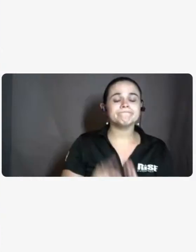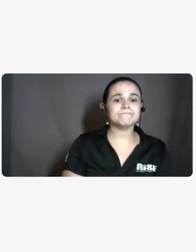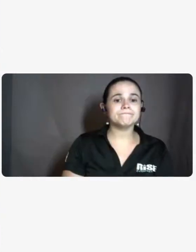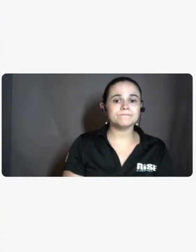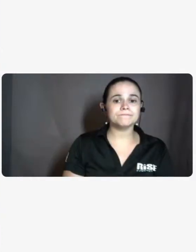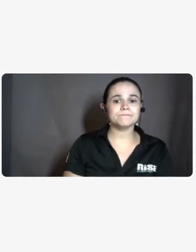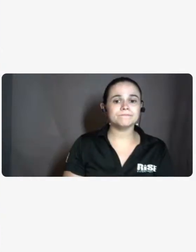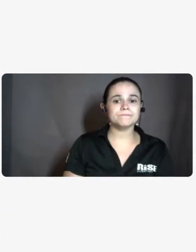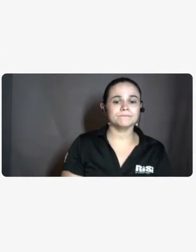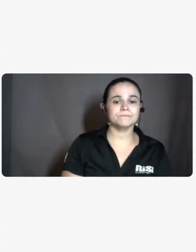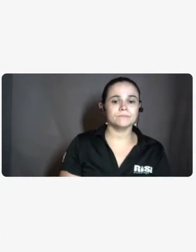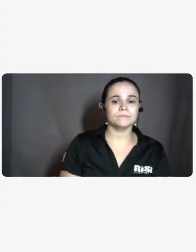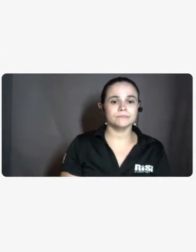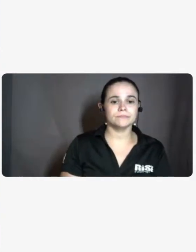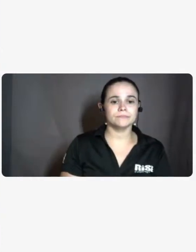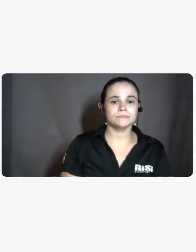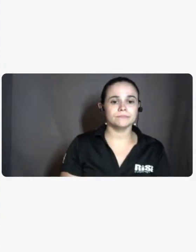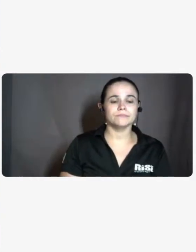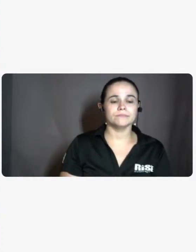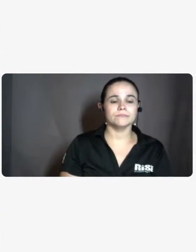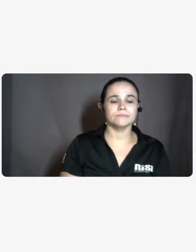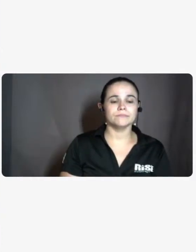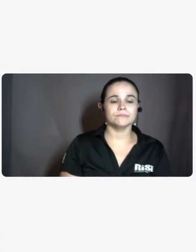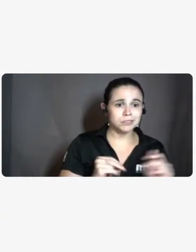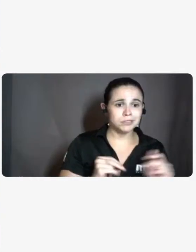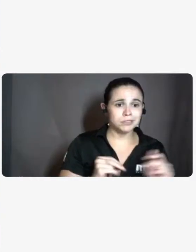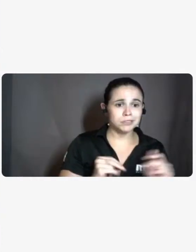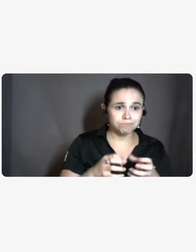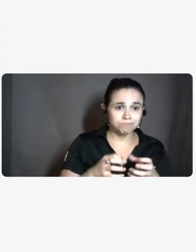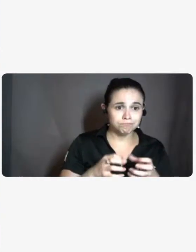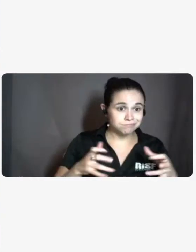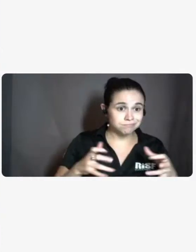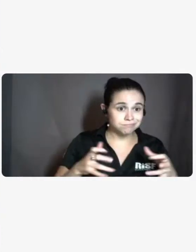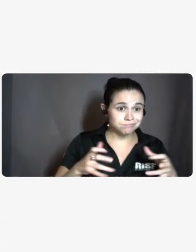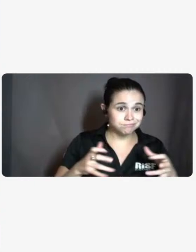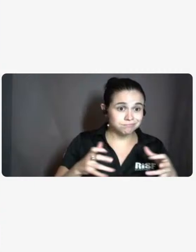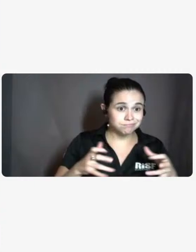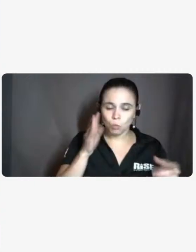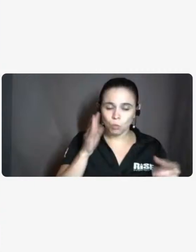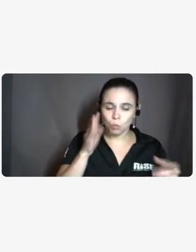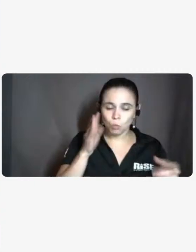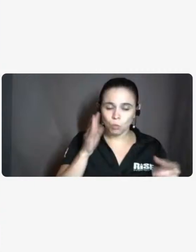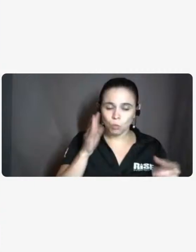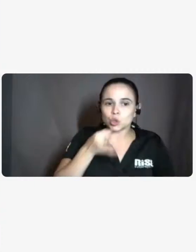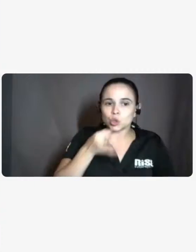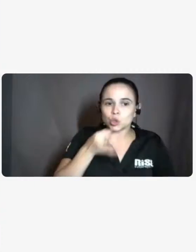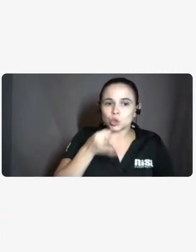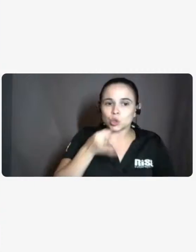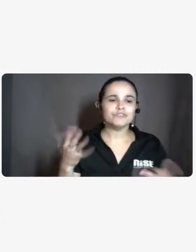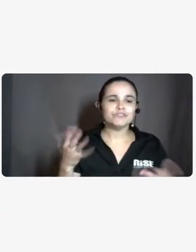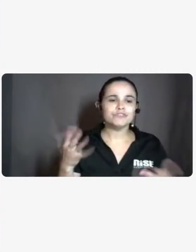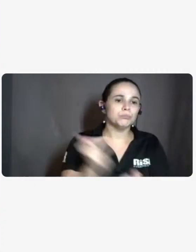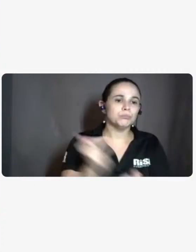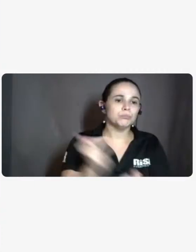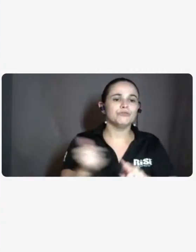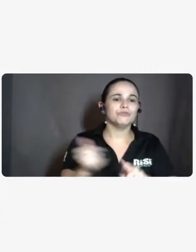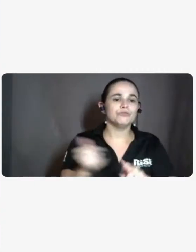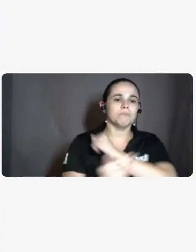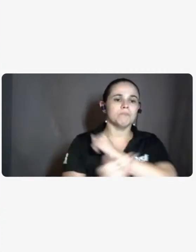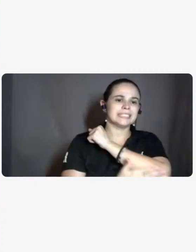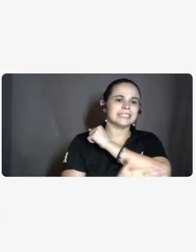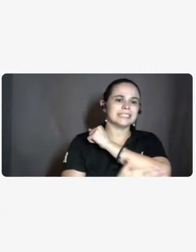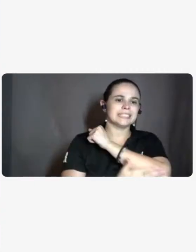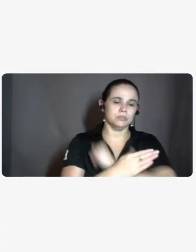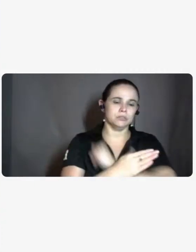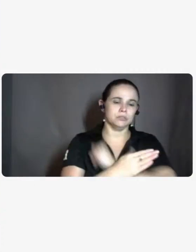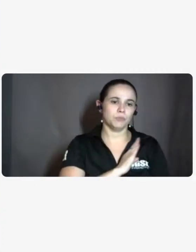it's approved by the county board. So the concern really is